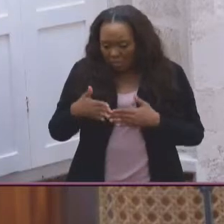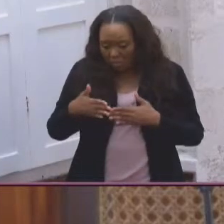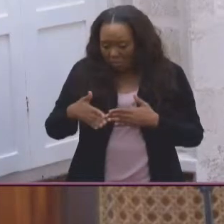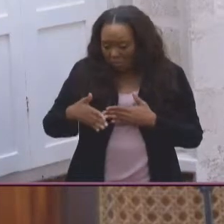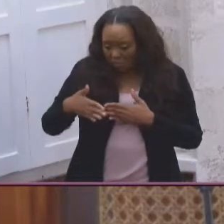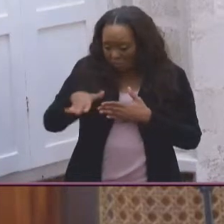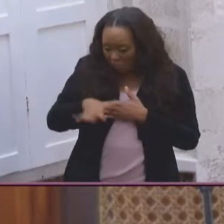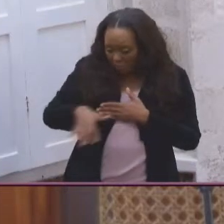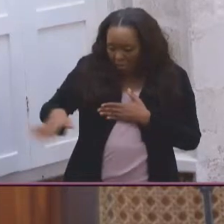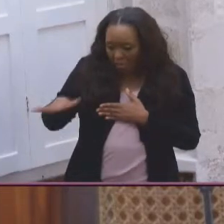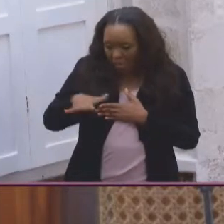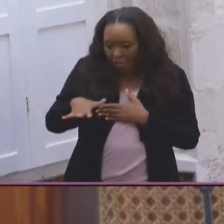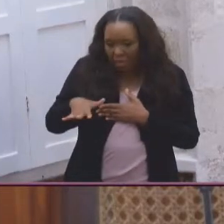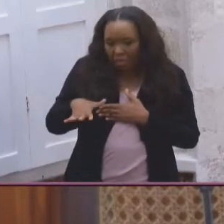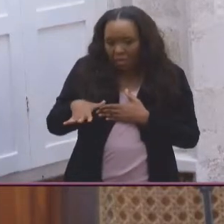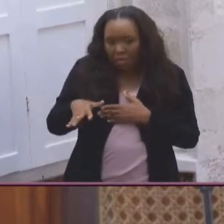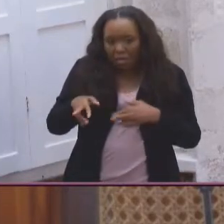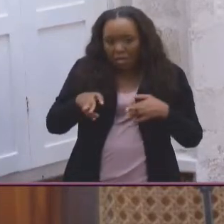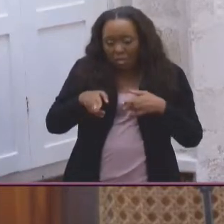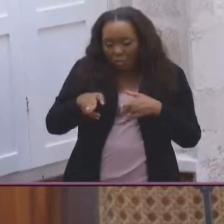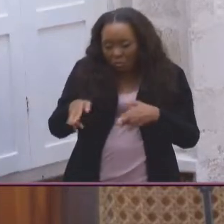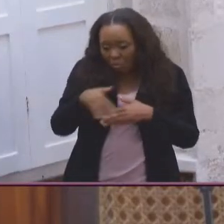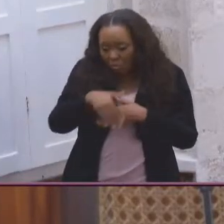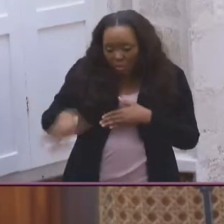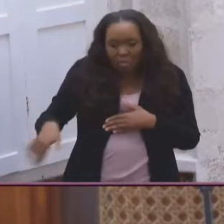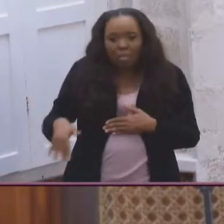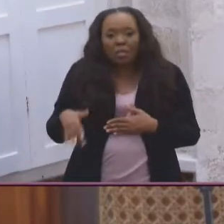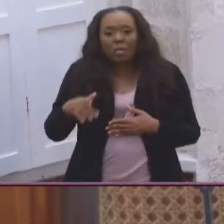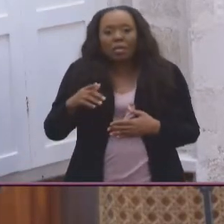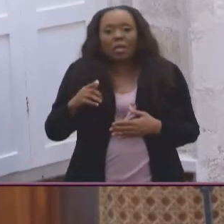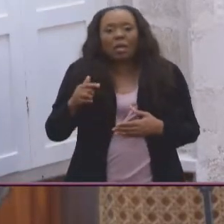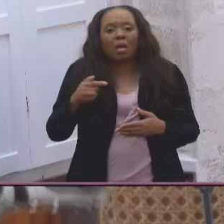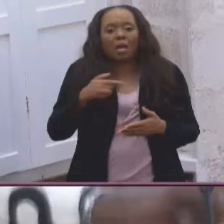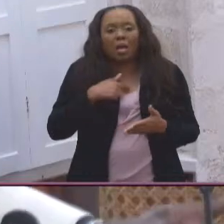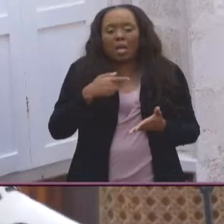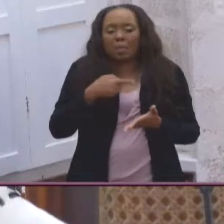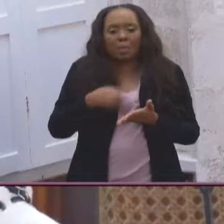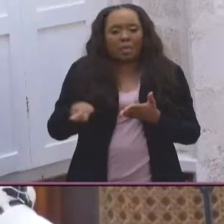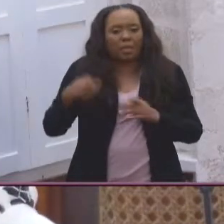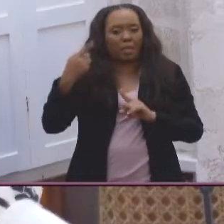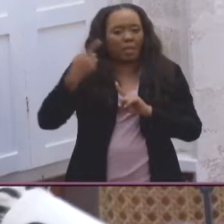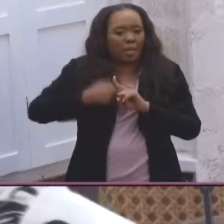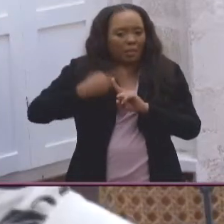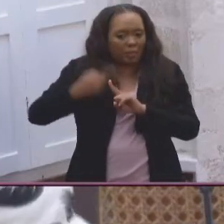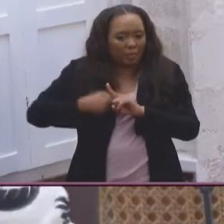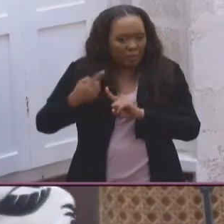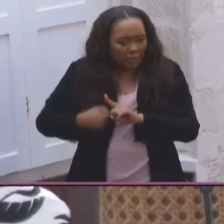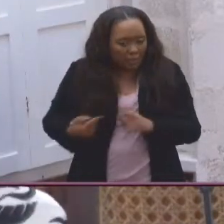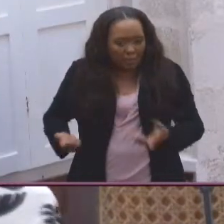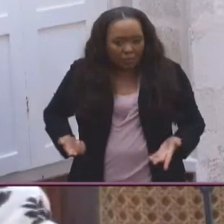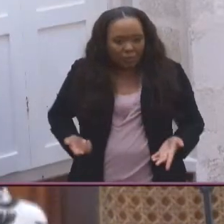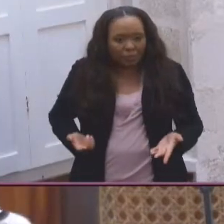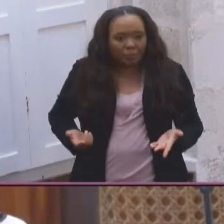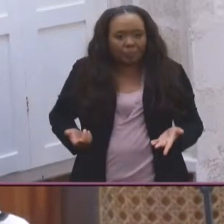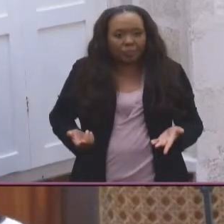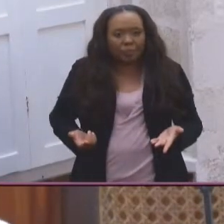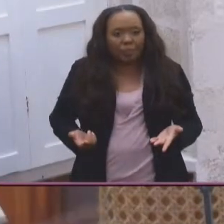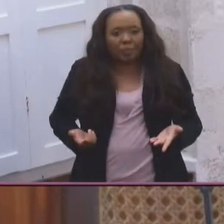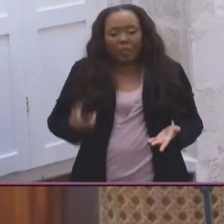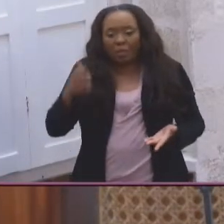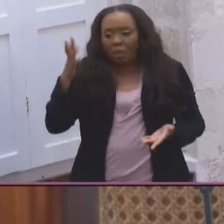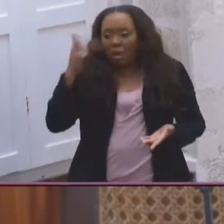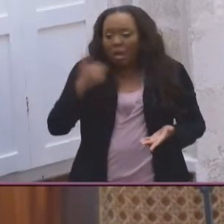paid every month. Every month. When I got my lot clean, I paid to keep that